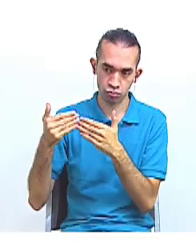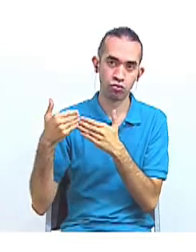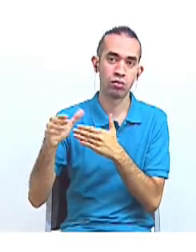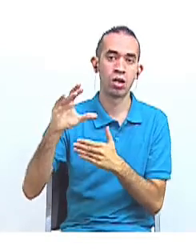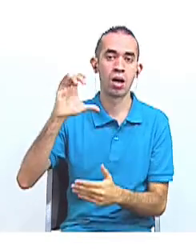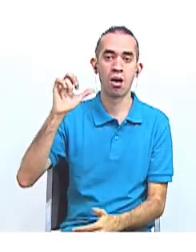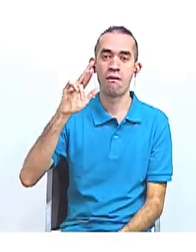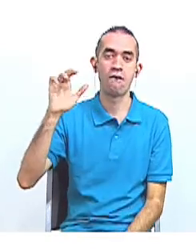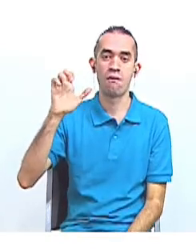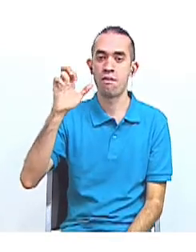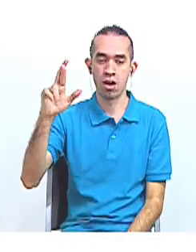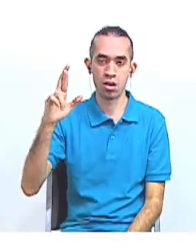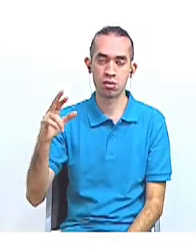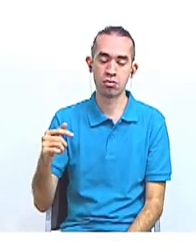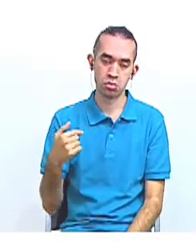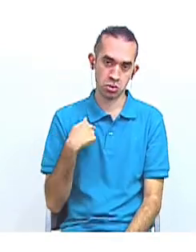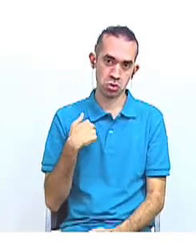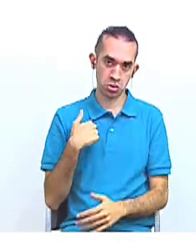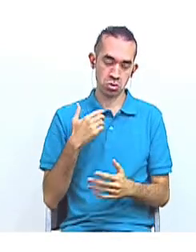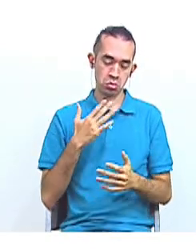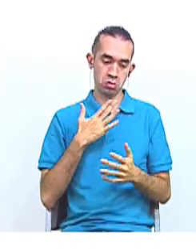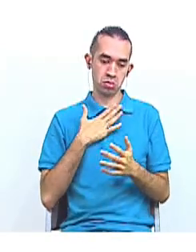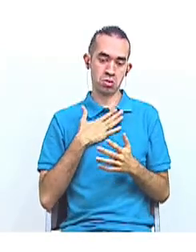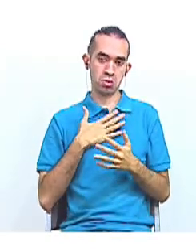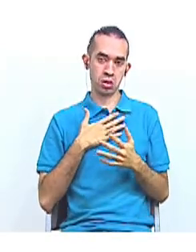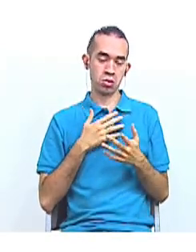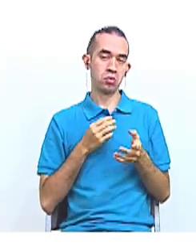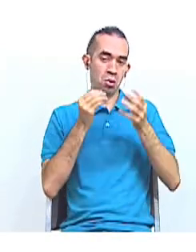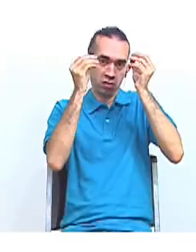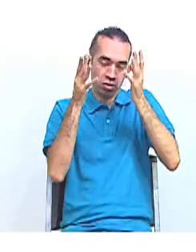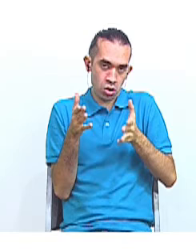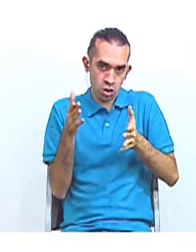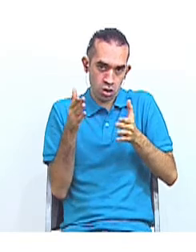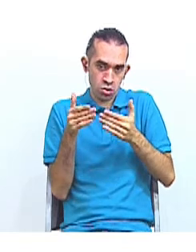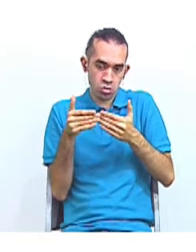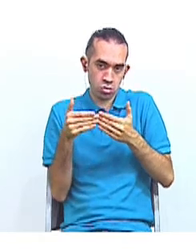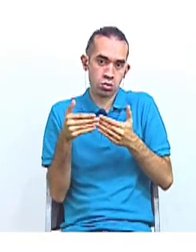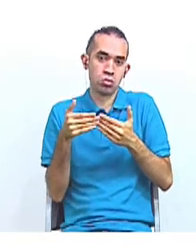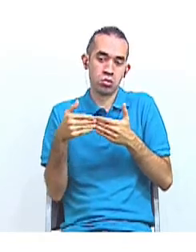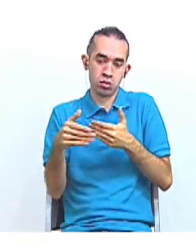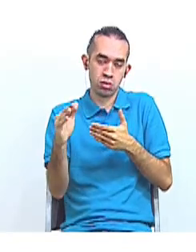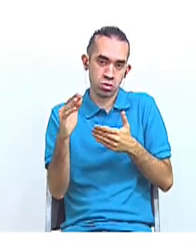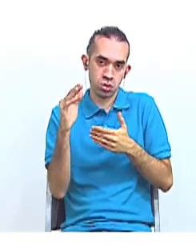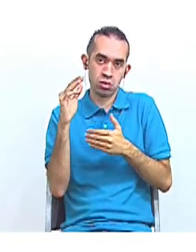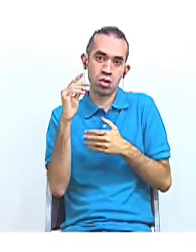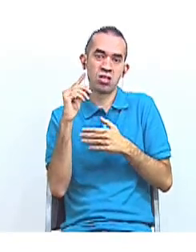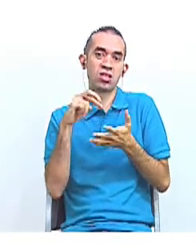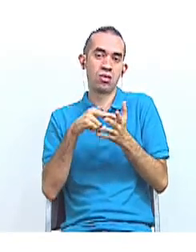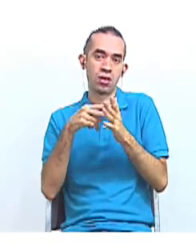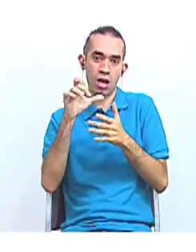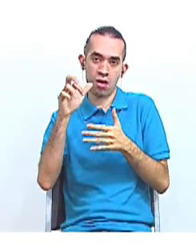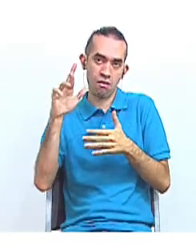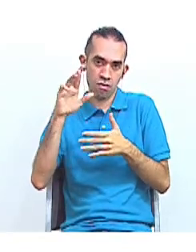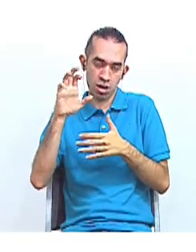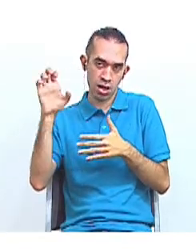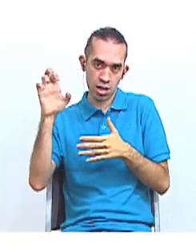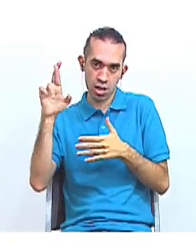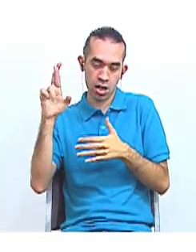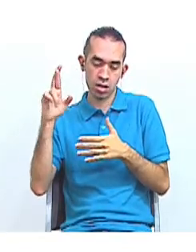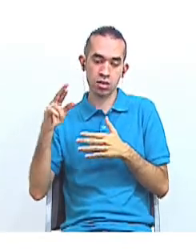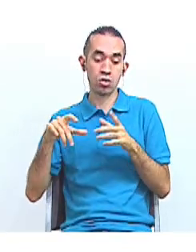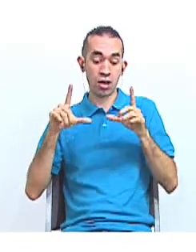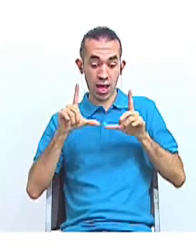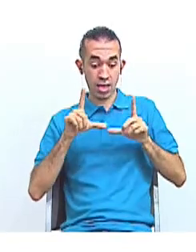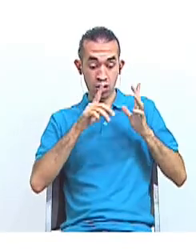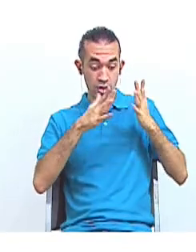okay? So in my case, I can talk about my career as a teacher. It's all the years that I have been a teacher after I